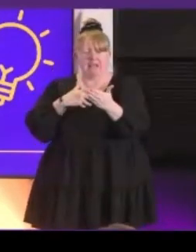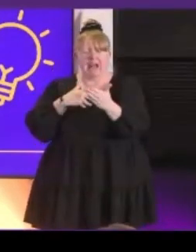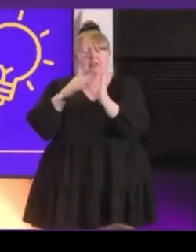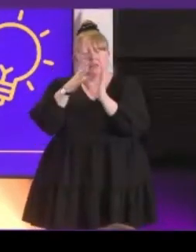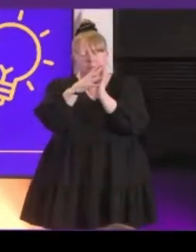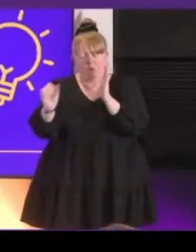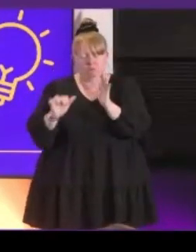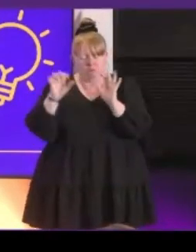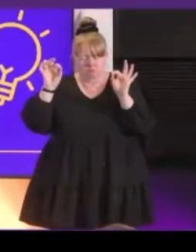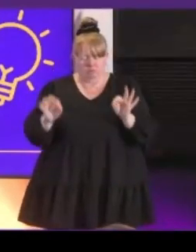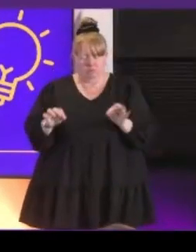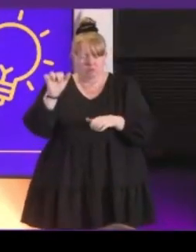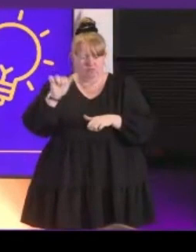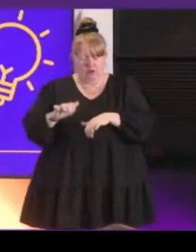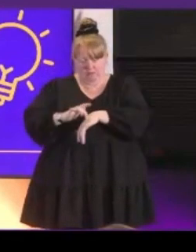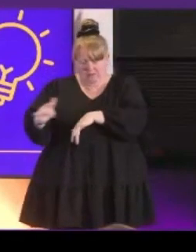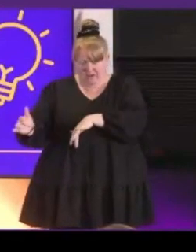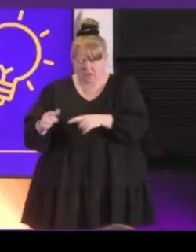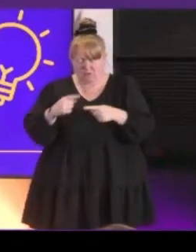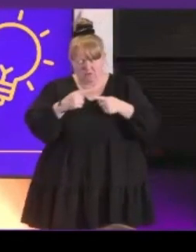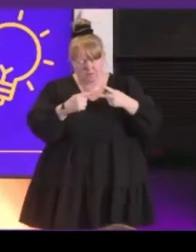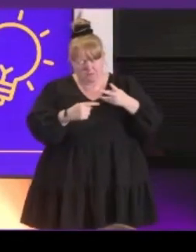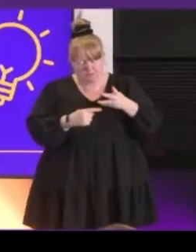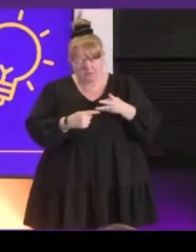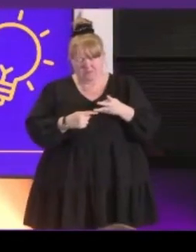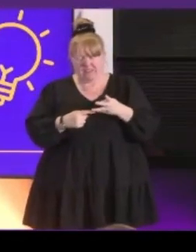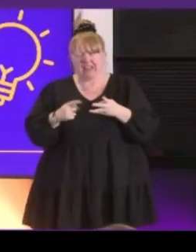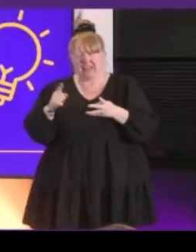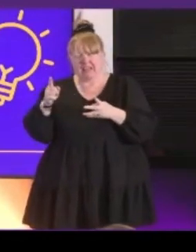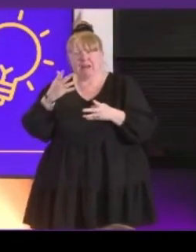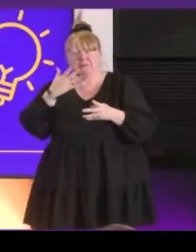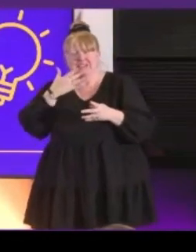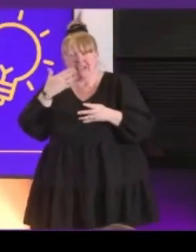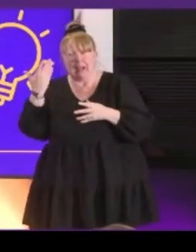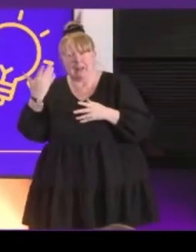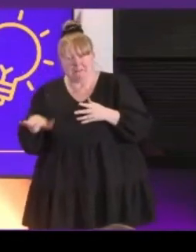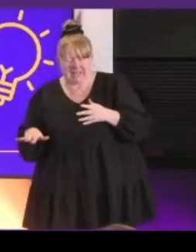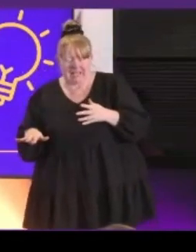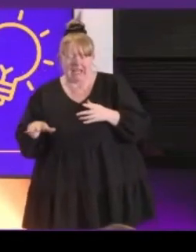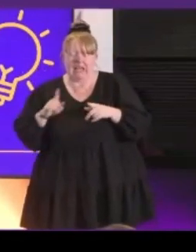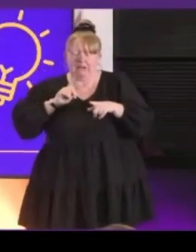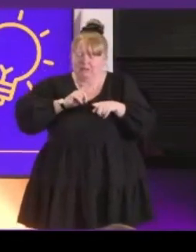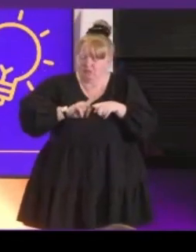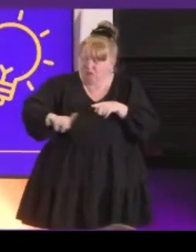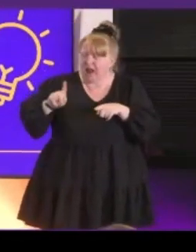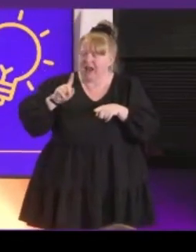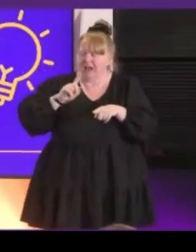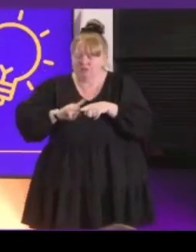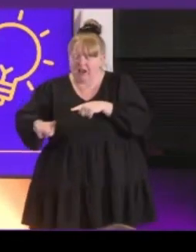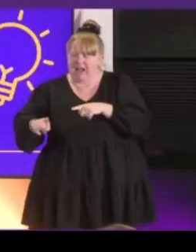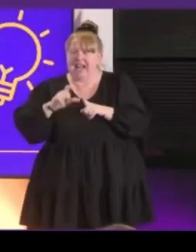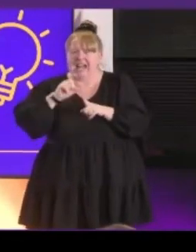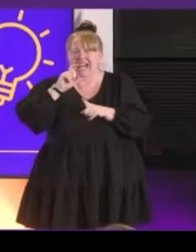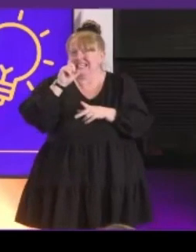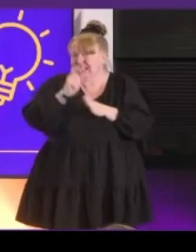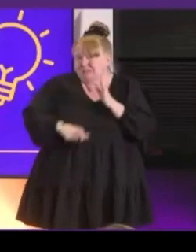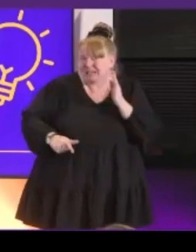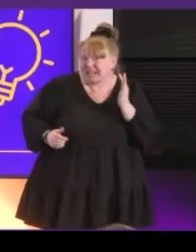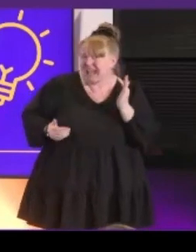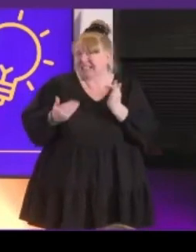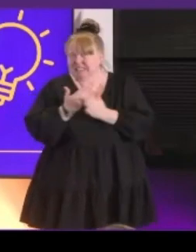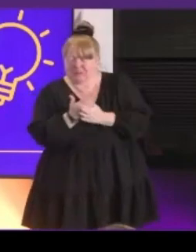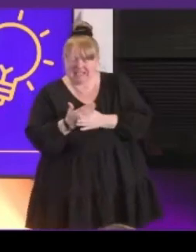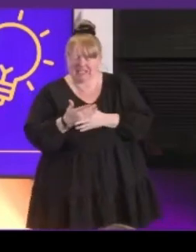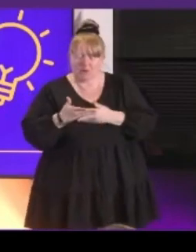right professional is, I think, the mistake we've been making. Definitely. Is that we've been trying, it's disability and accessibility, and we have that